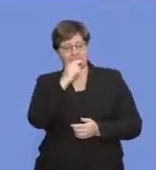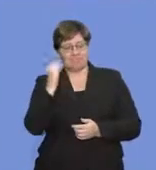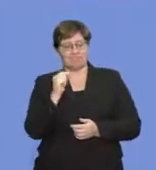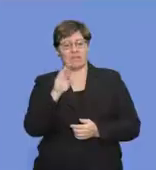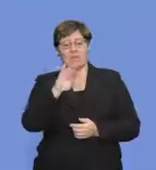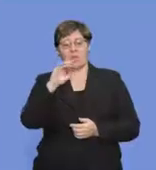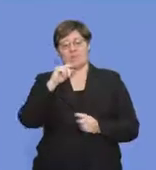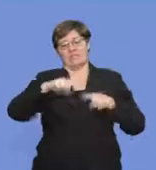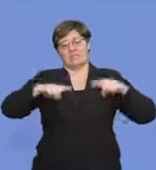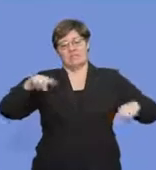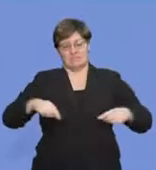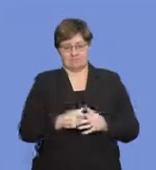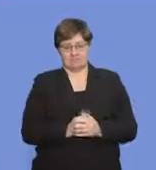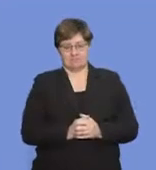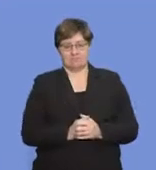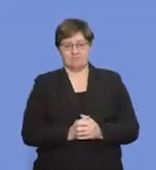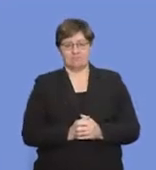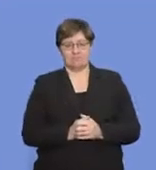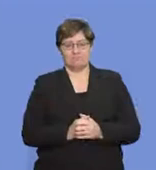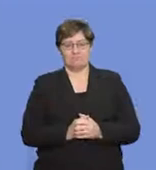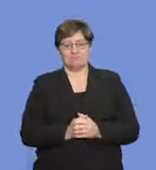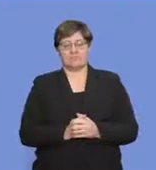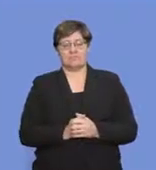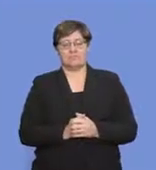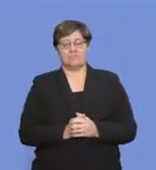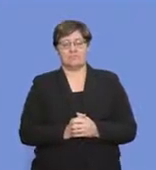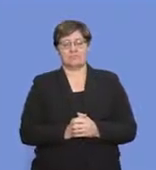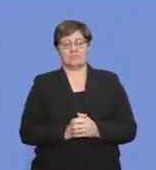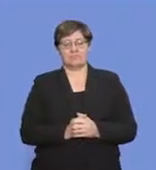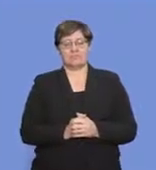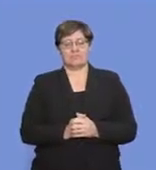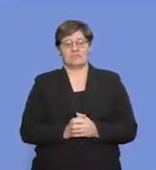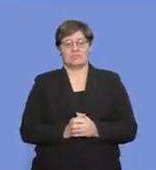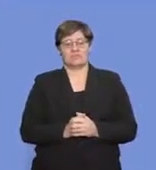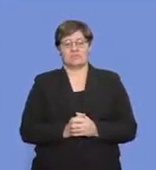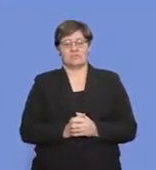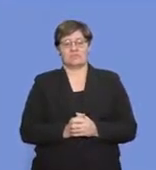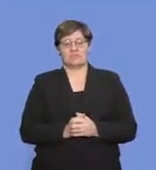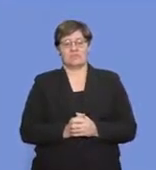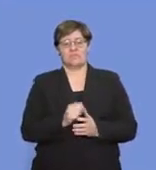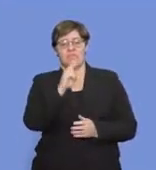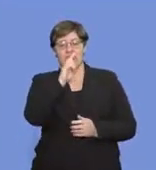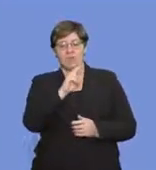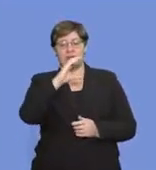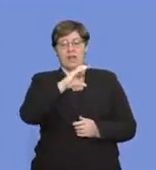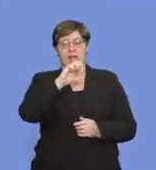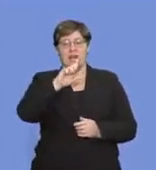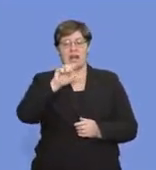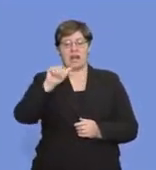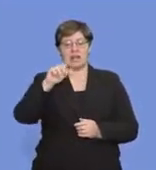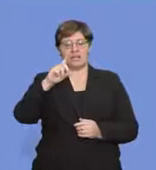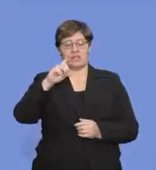biodiversity. All right, then we're going to have a look at cladogram.